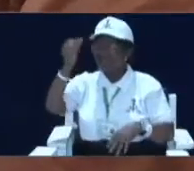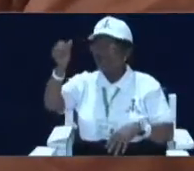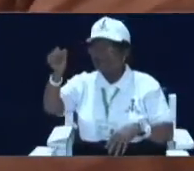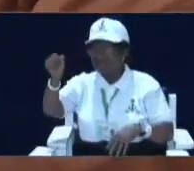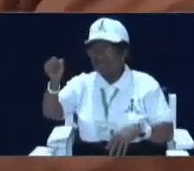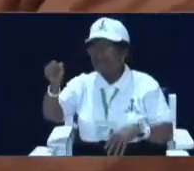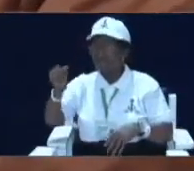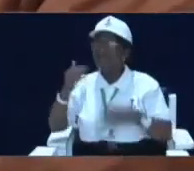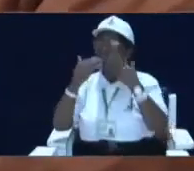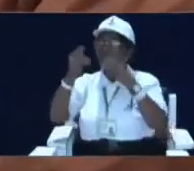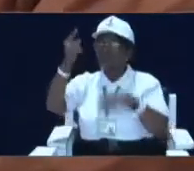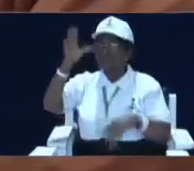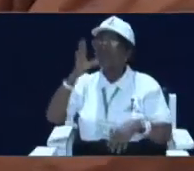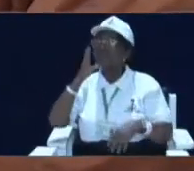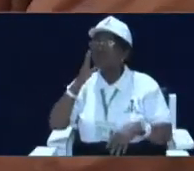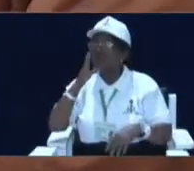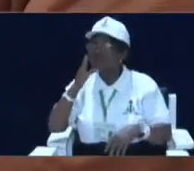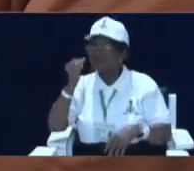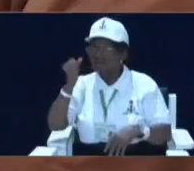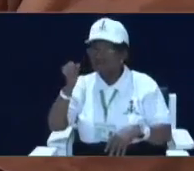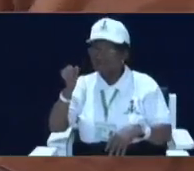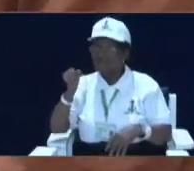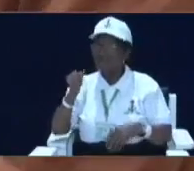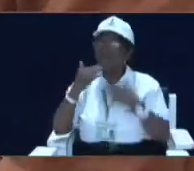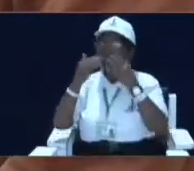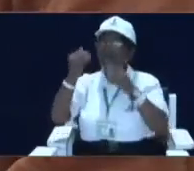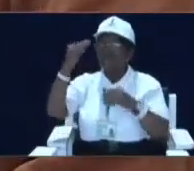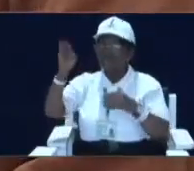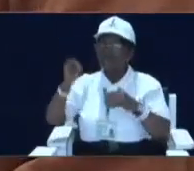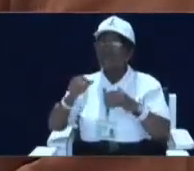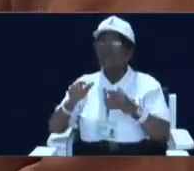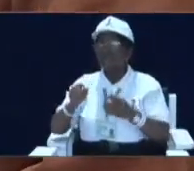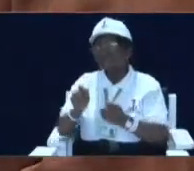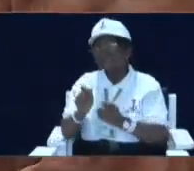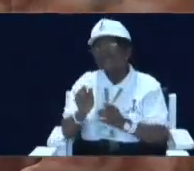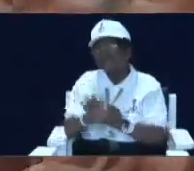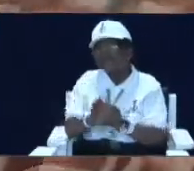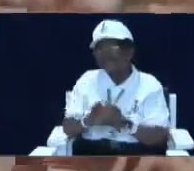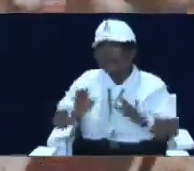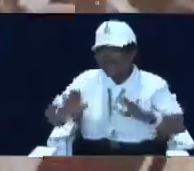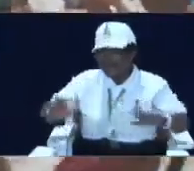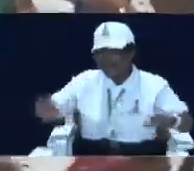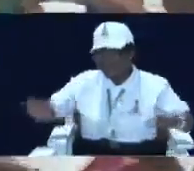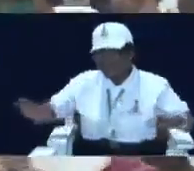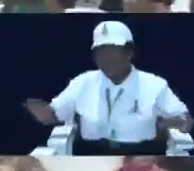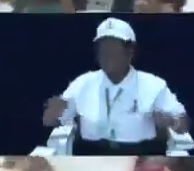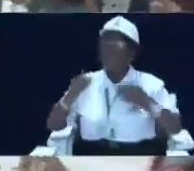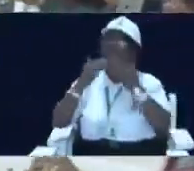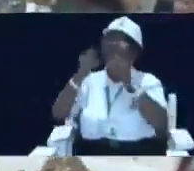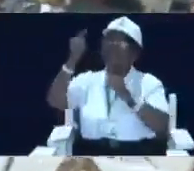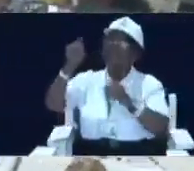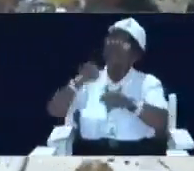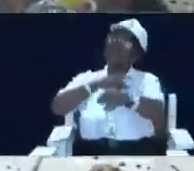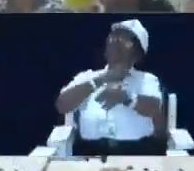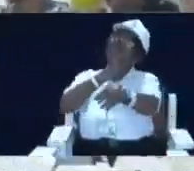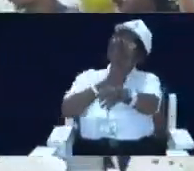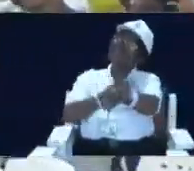Thank you for the mothers. Thank you for the little children. Thank you for the